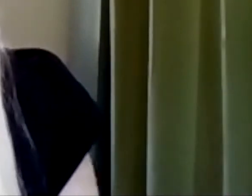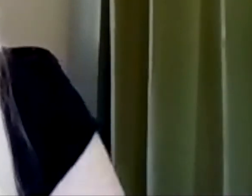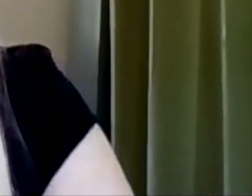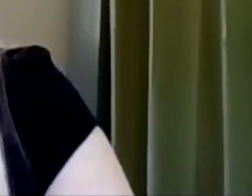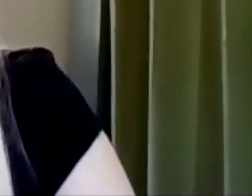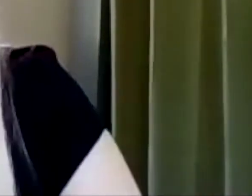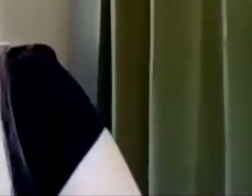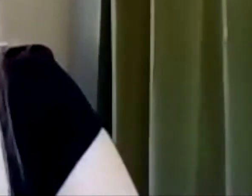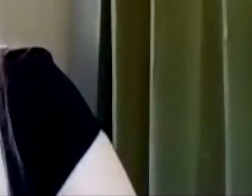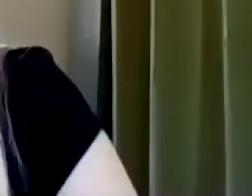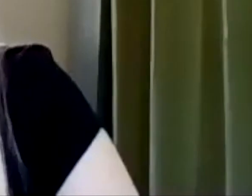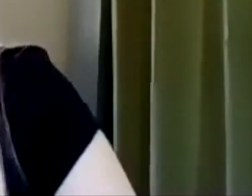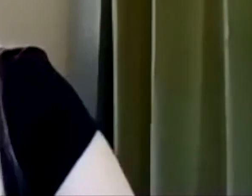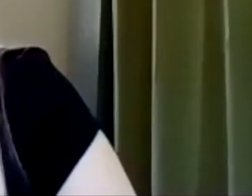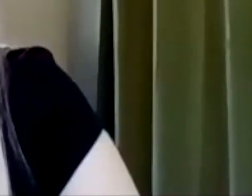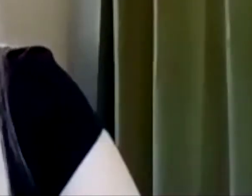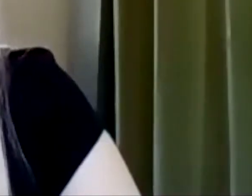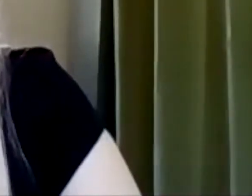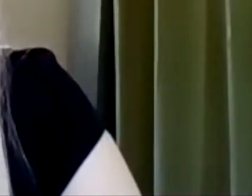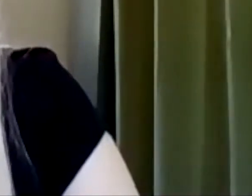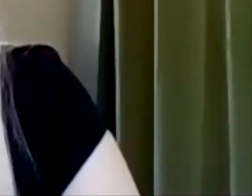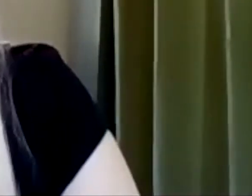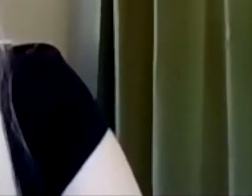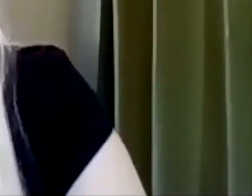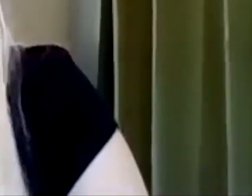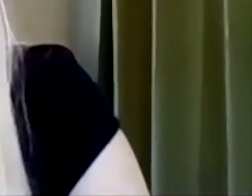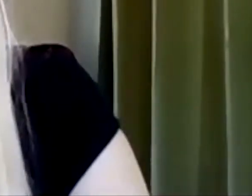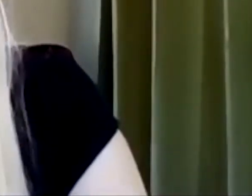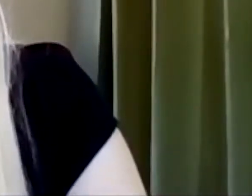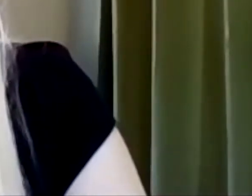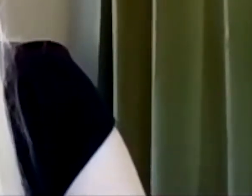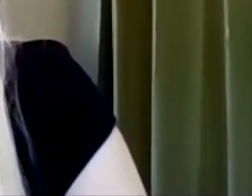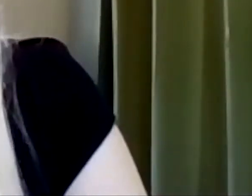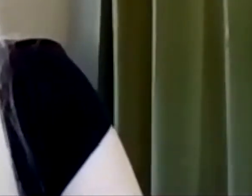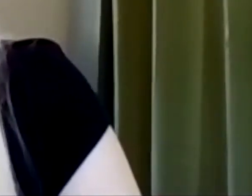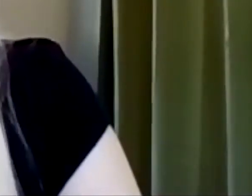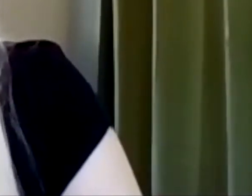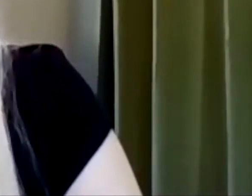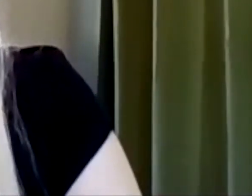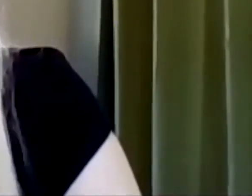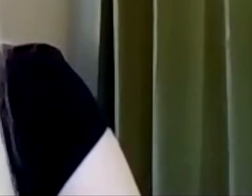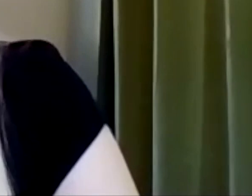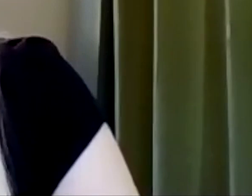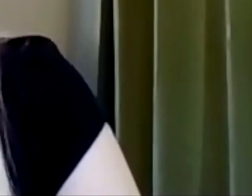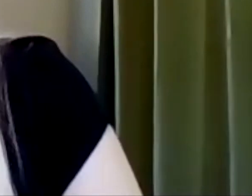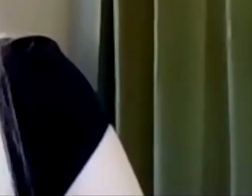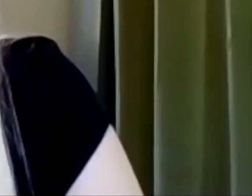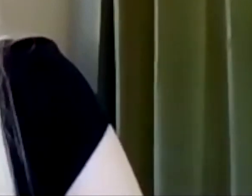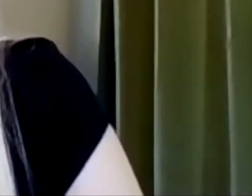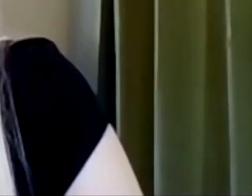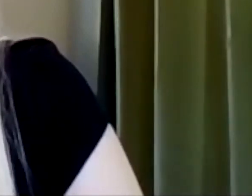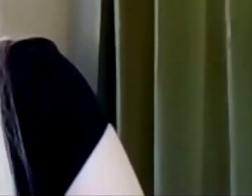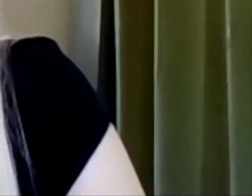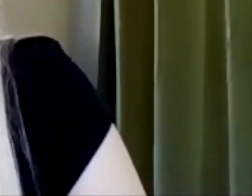how marginalized groups in our society are represented in media. And you're all here because you work in the industry or you're affiliated